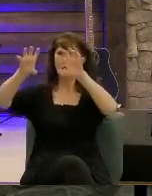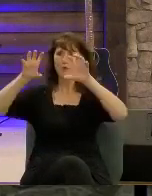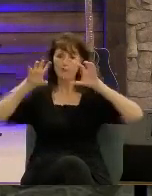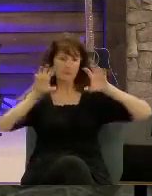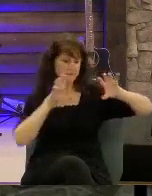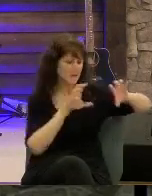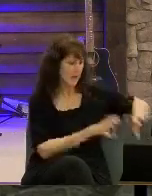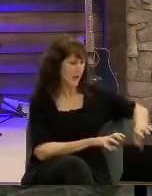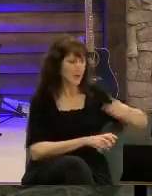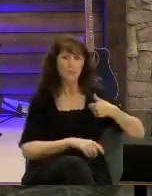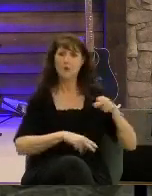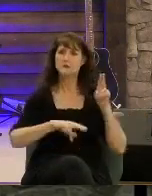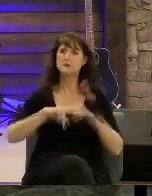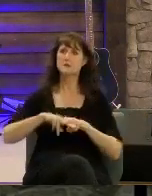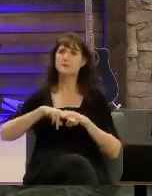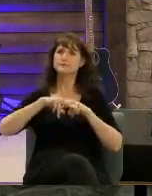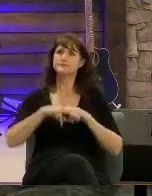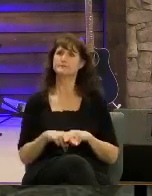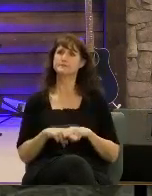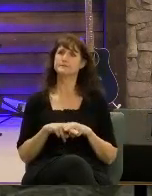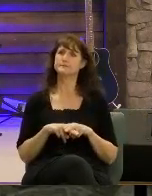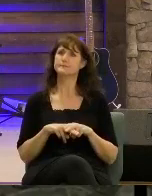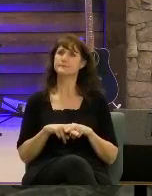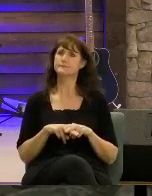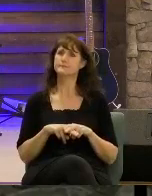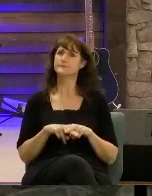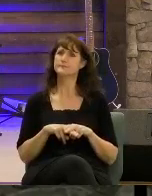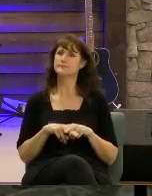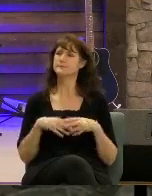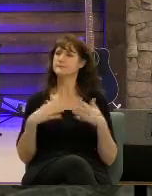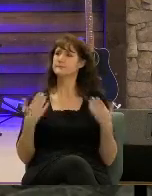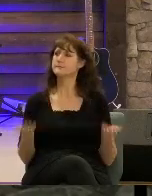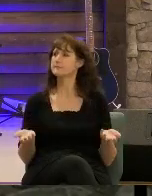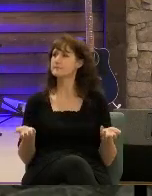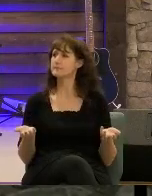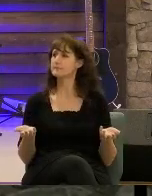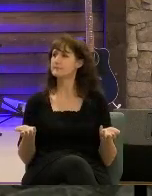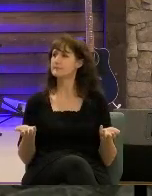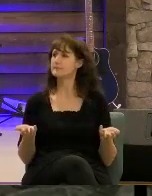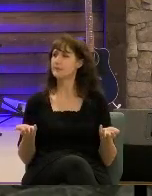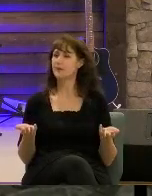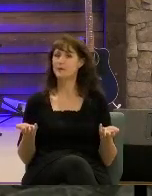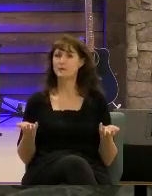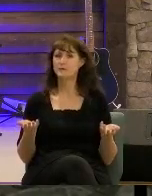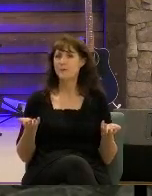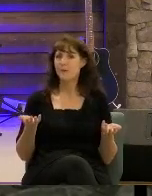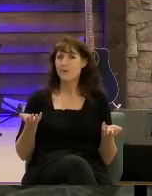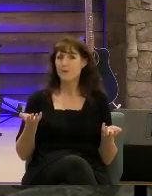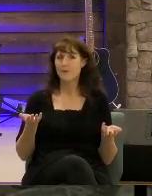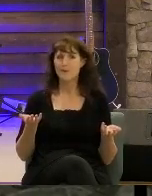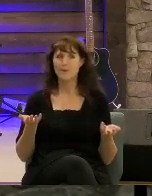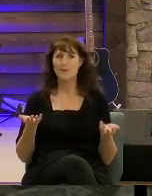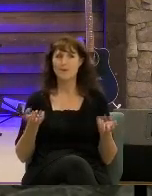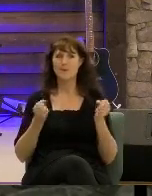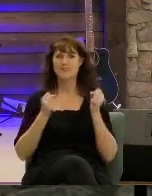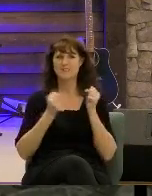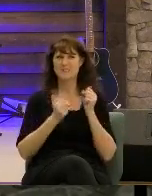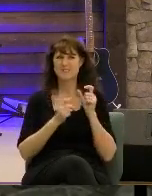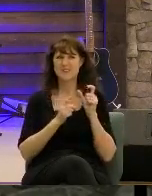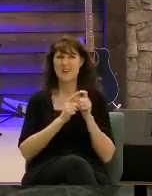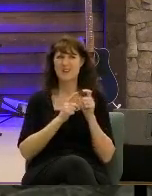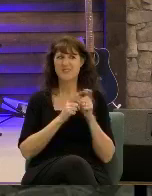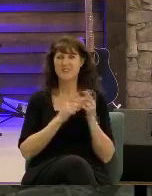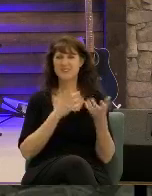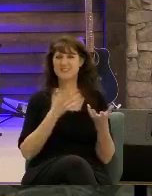there. It's sitting there. And so is it a strong word? Yeah, it's